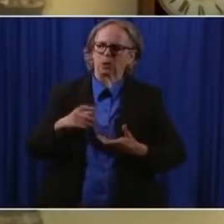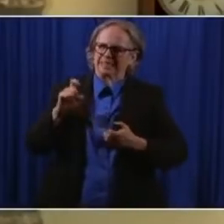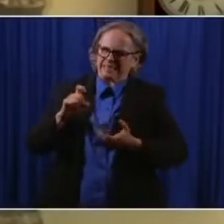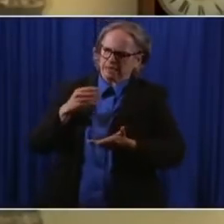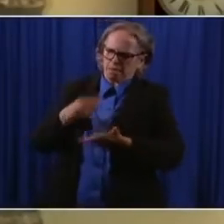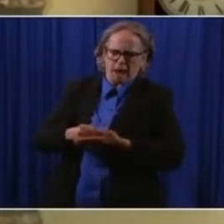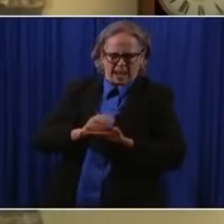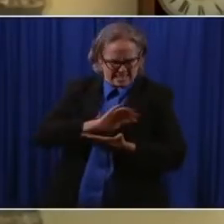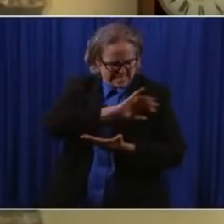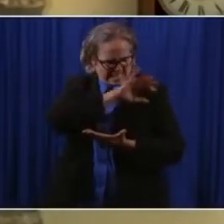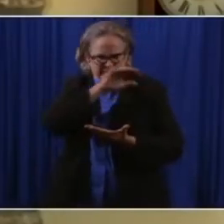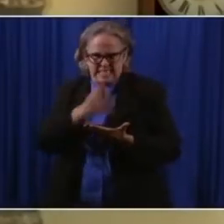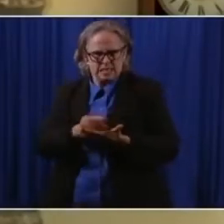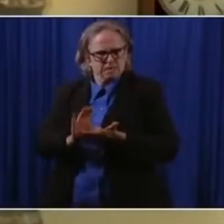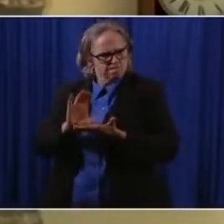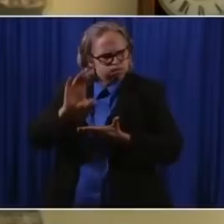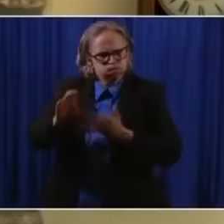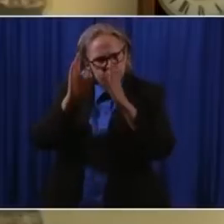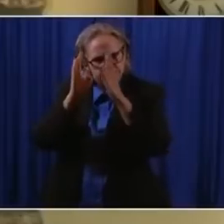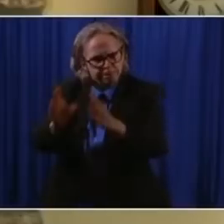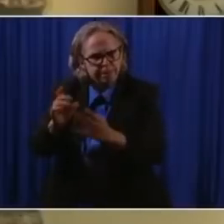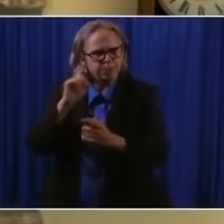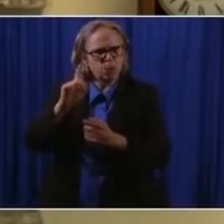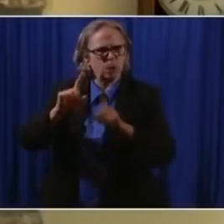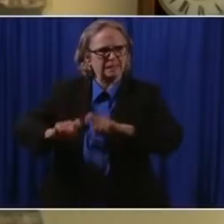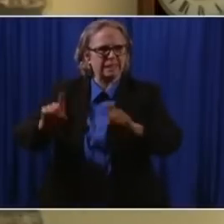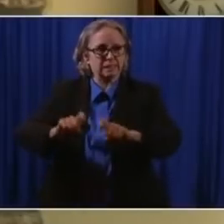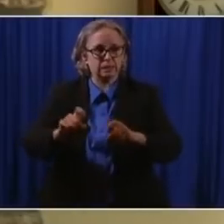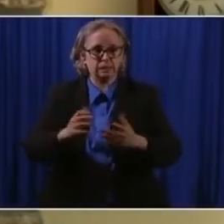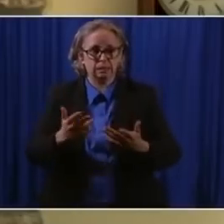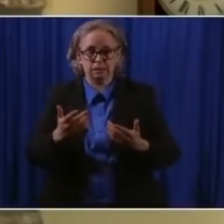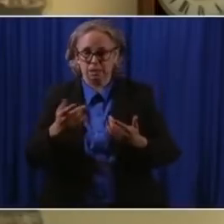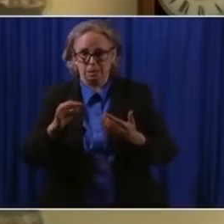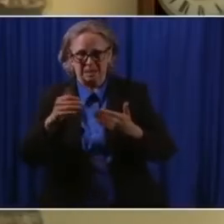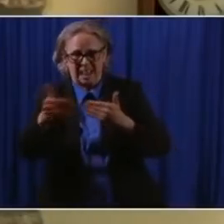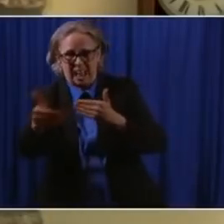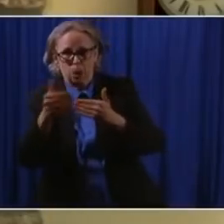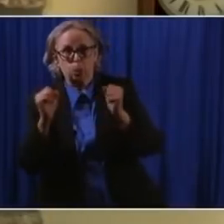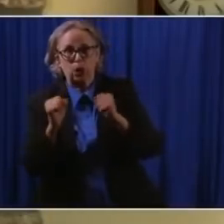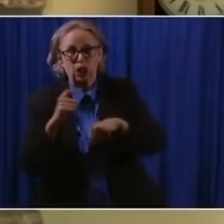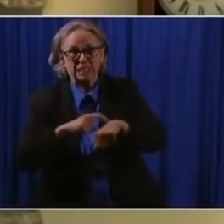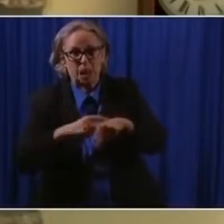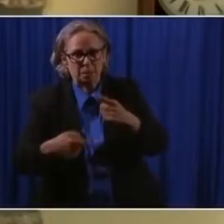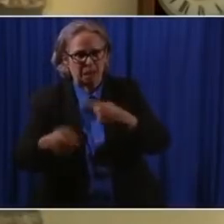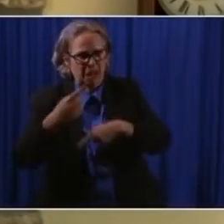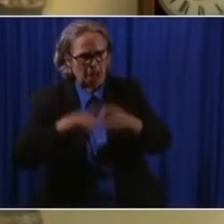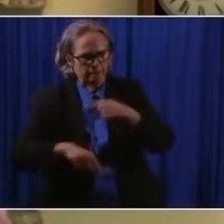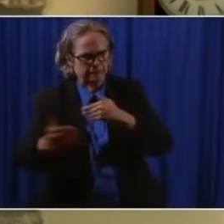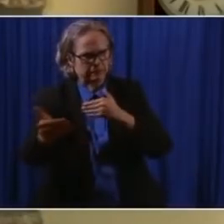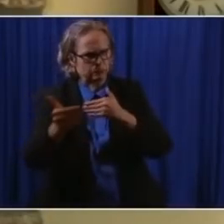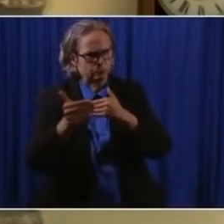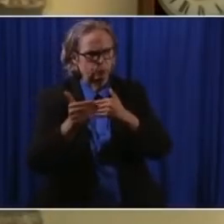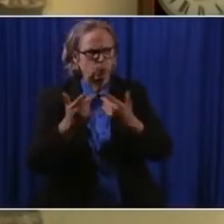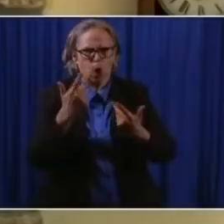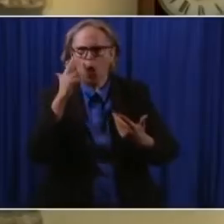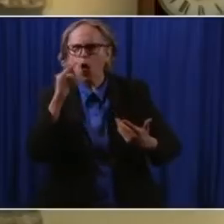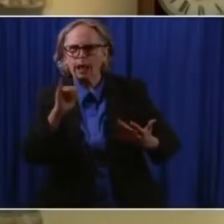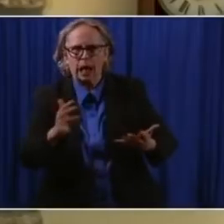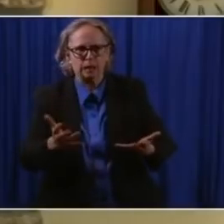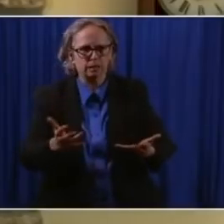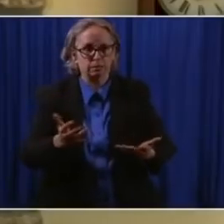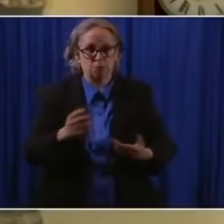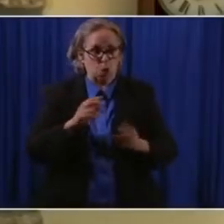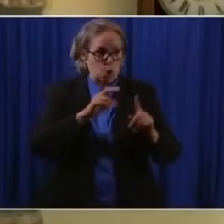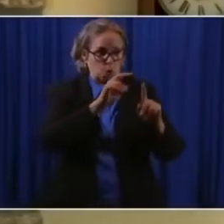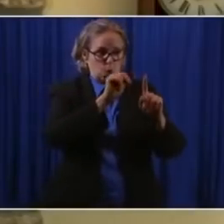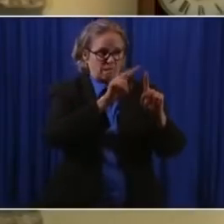be tough winter. We don't know. Some of the experts who I've consulted nationwide have said, no, look, November, December, January could be very,